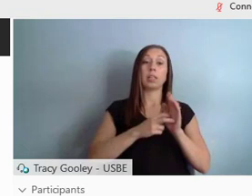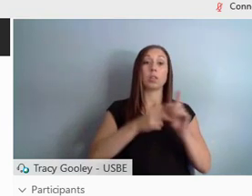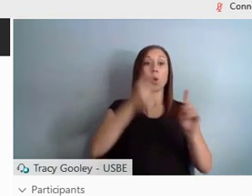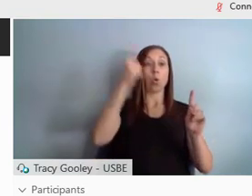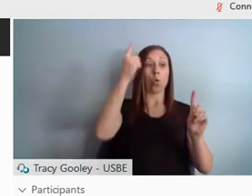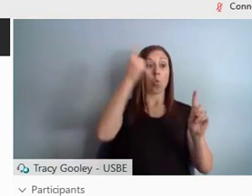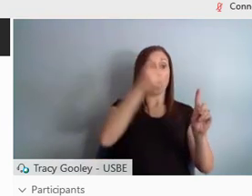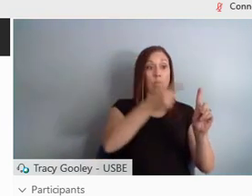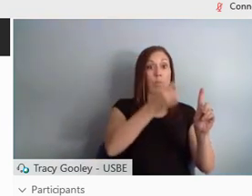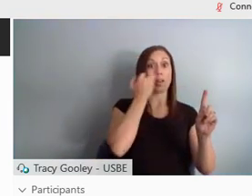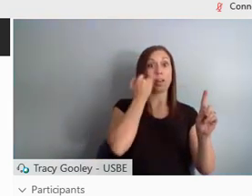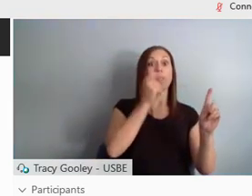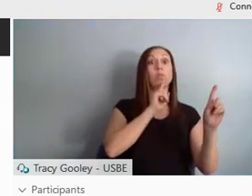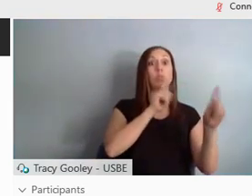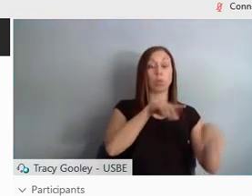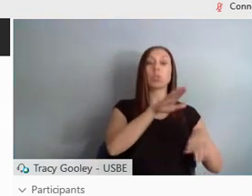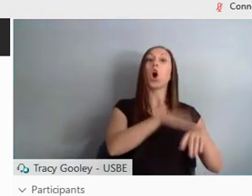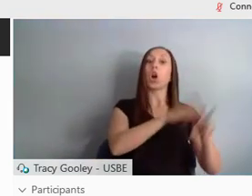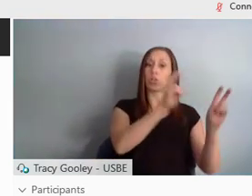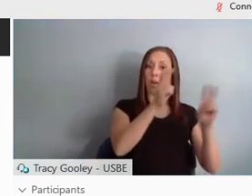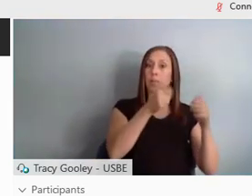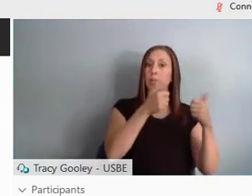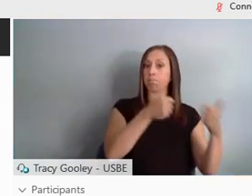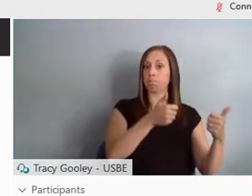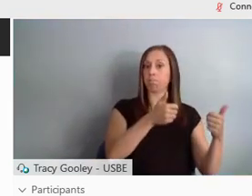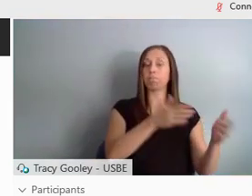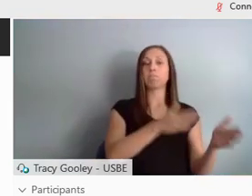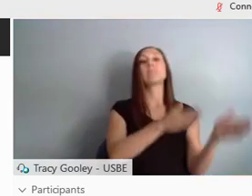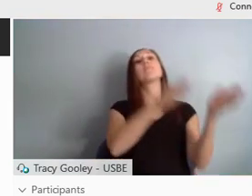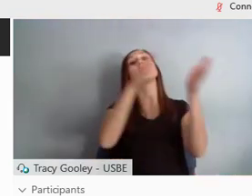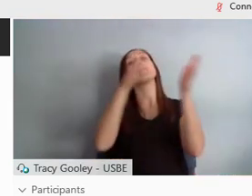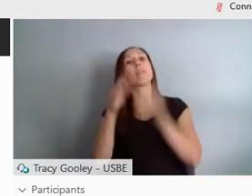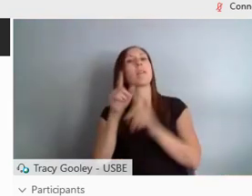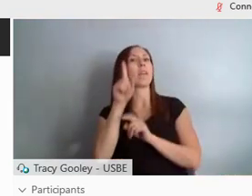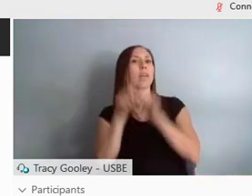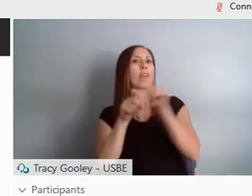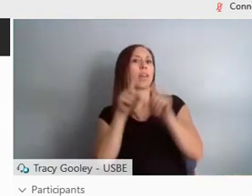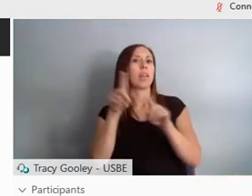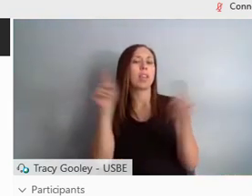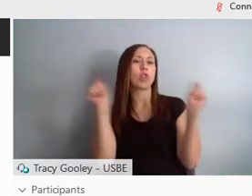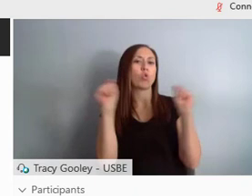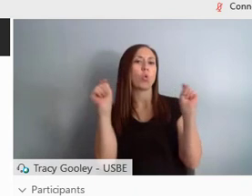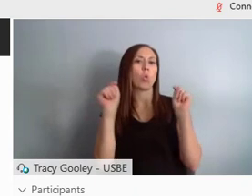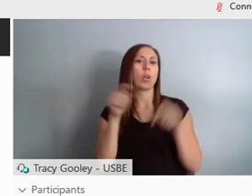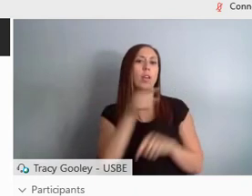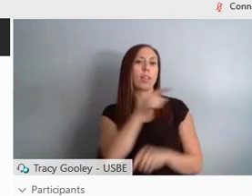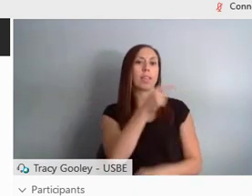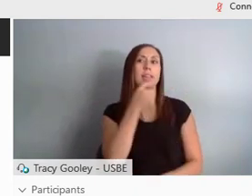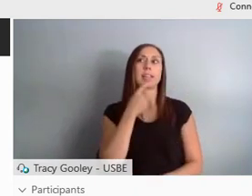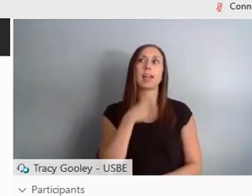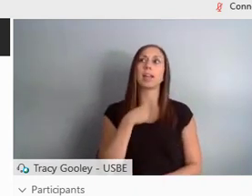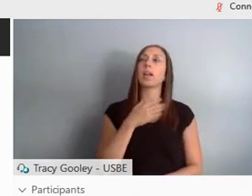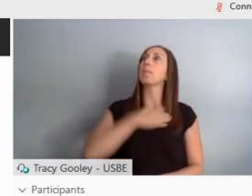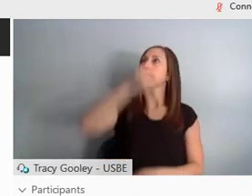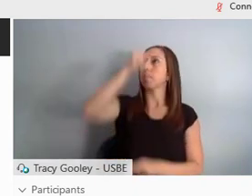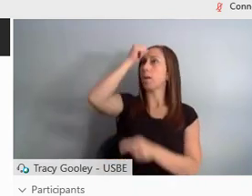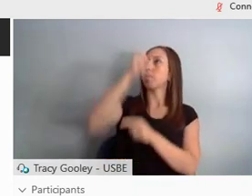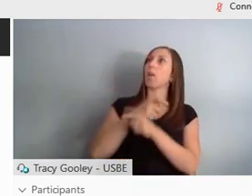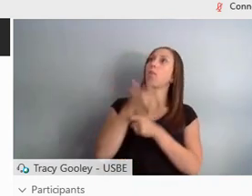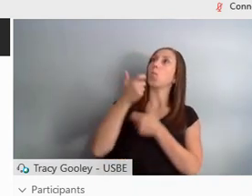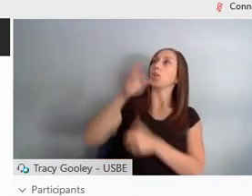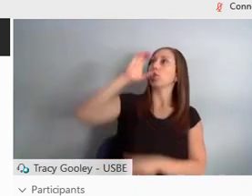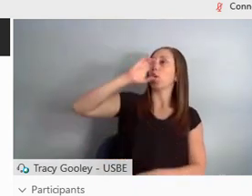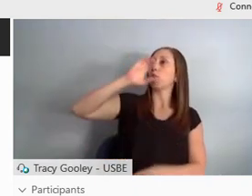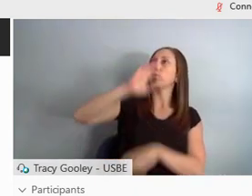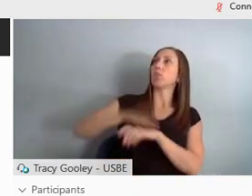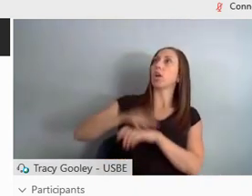point if the response was on topic. Now, say you asked them about their favorite toy and they said, my brother watches